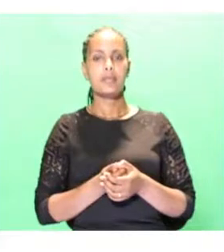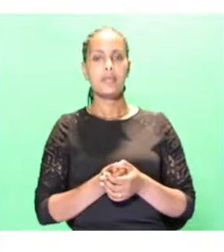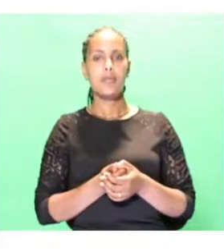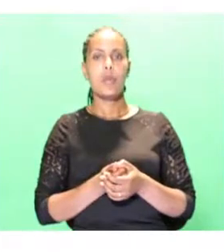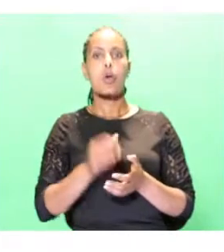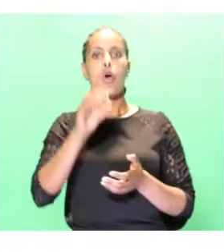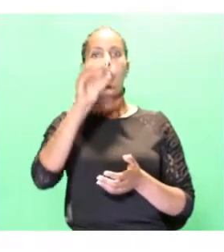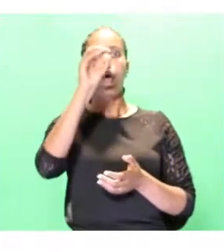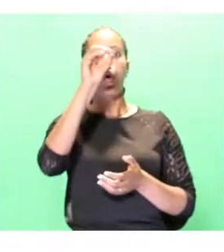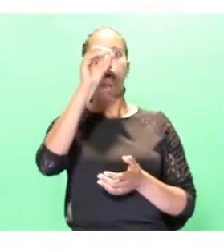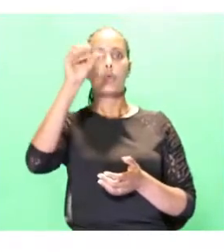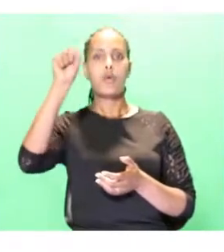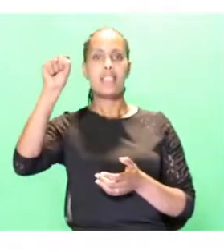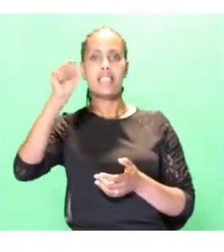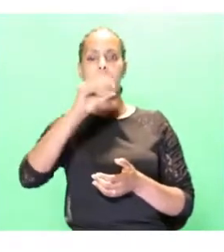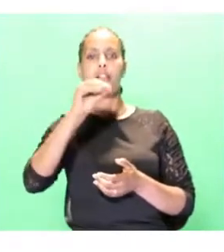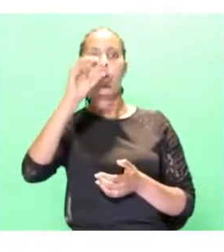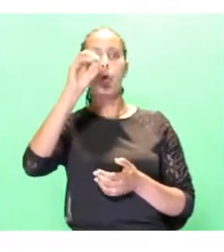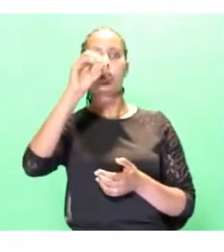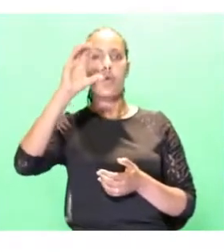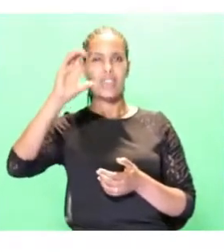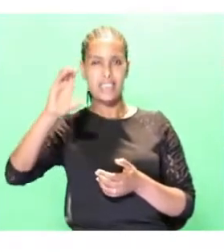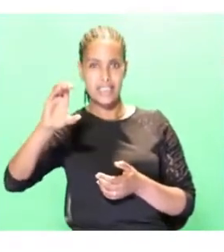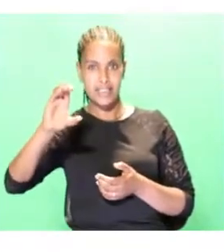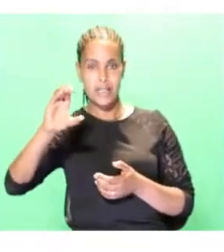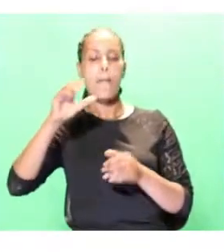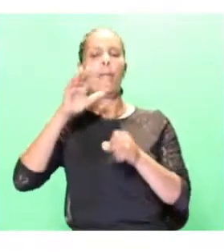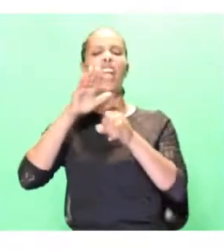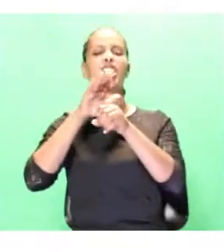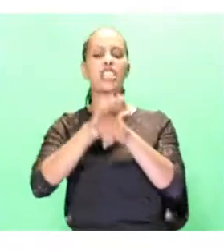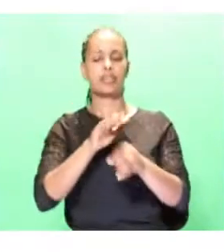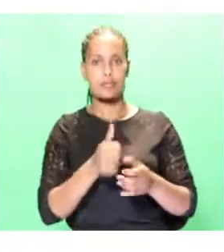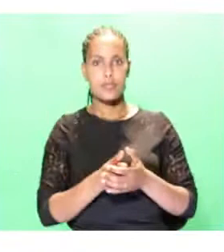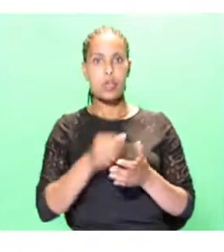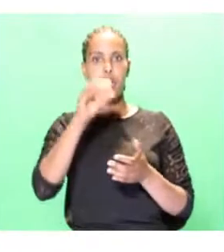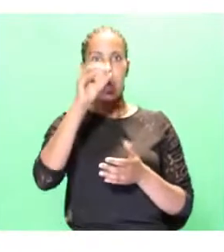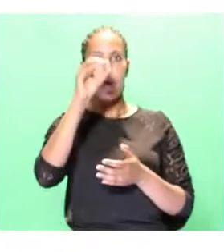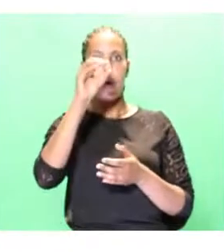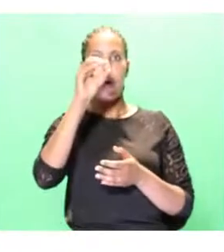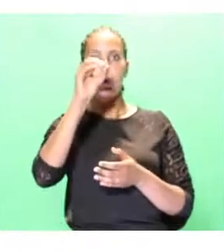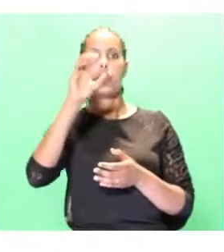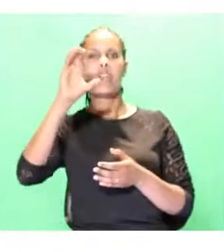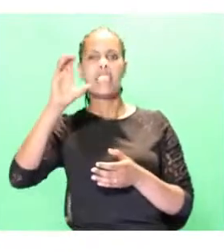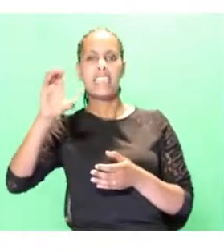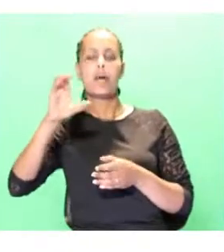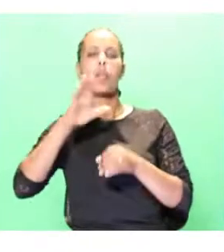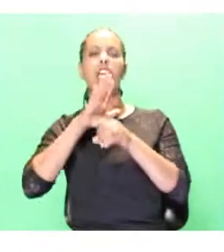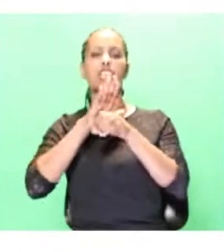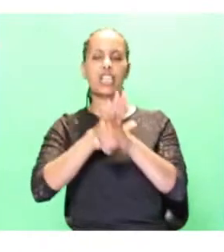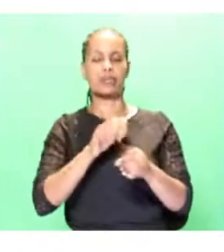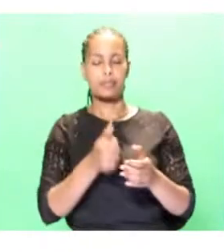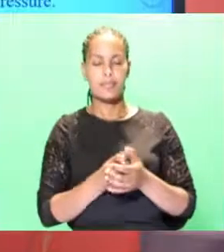Osmosis and osmotic pressure. pressure.